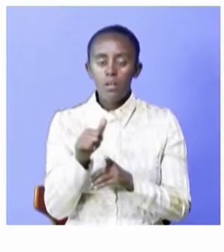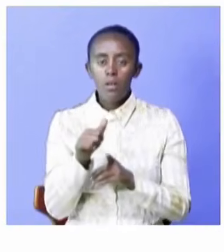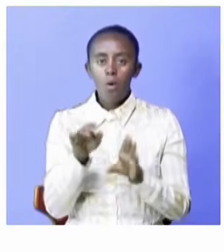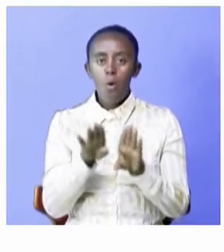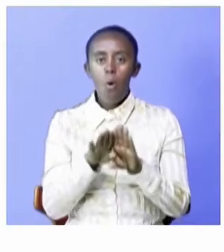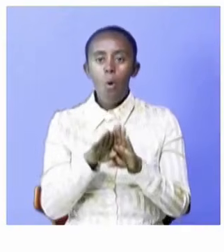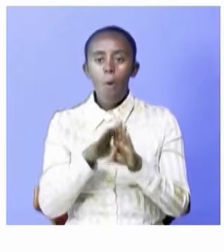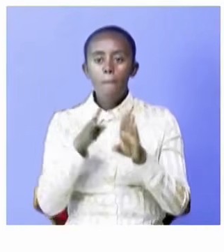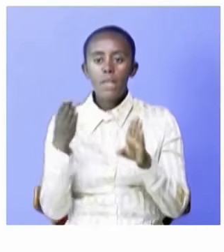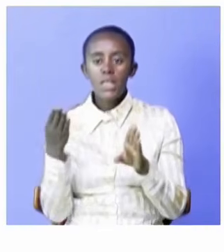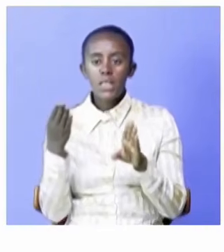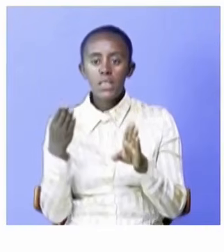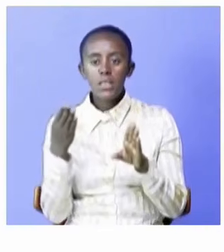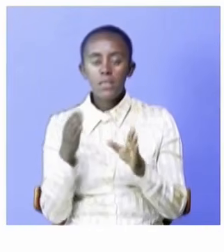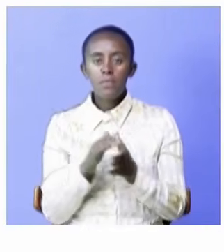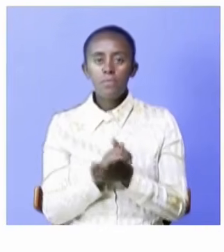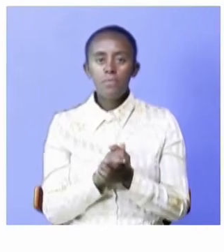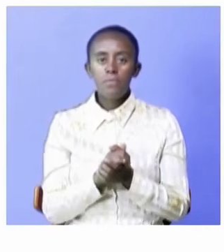open